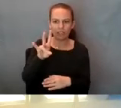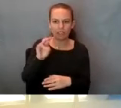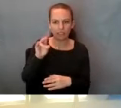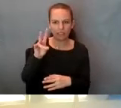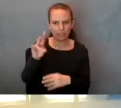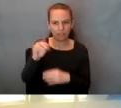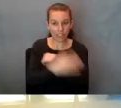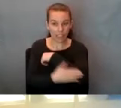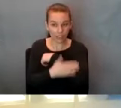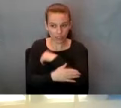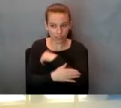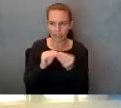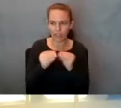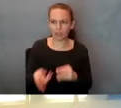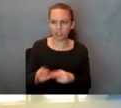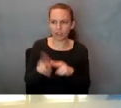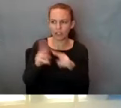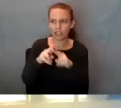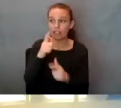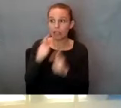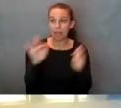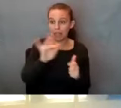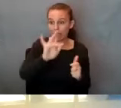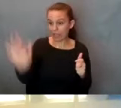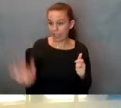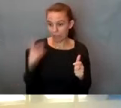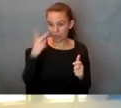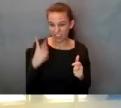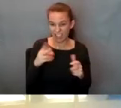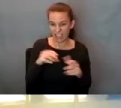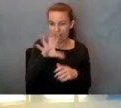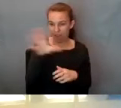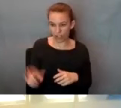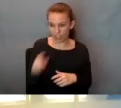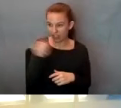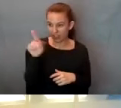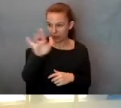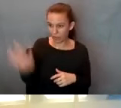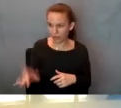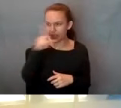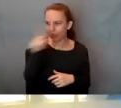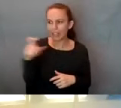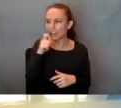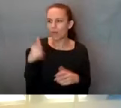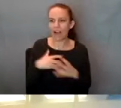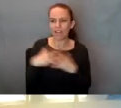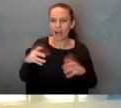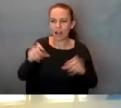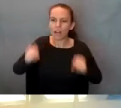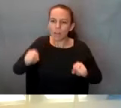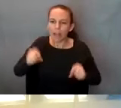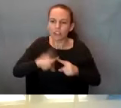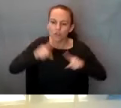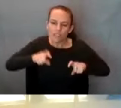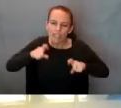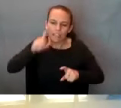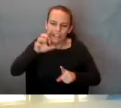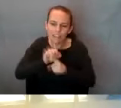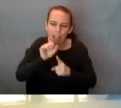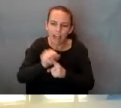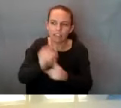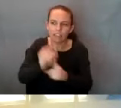big gap you see in Africa is because of the lack of sequencing capacity. And the number of sequences obviously from Africa are much